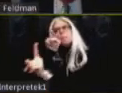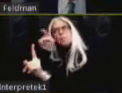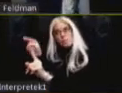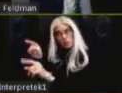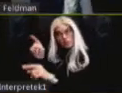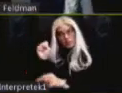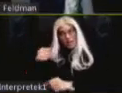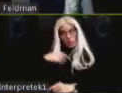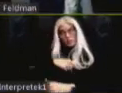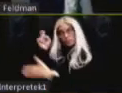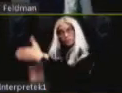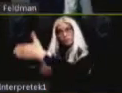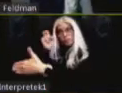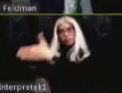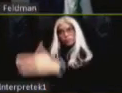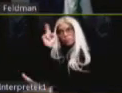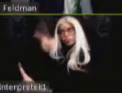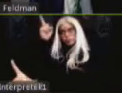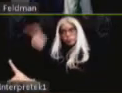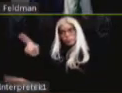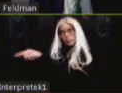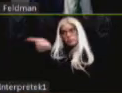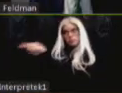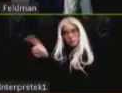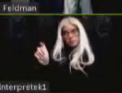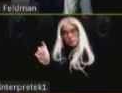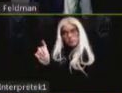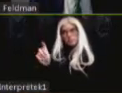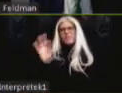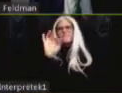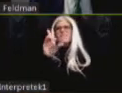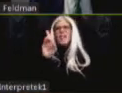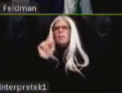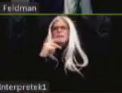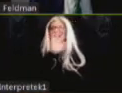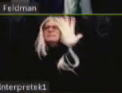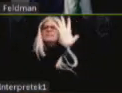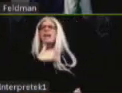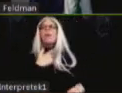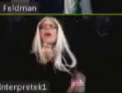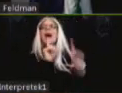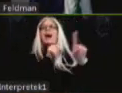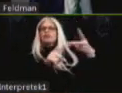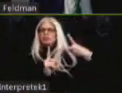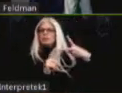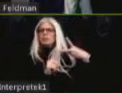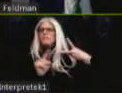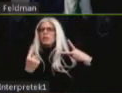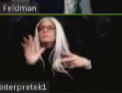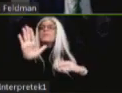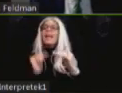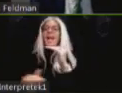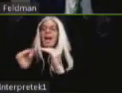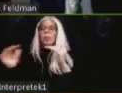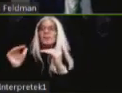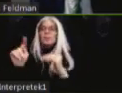So, Commissioner, if I could take the second one first. What's going through the equity toolkit at this point, my understanding,